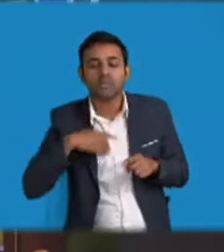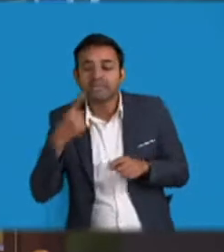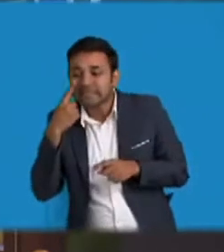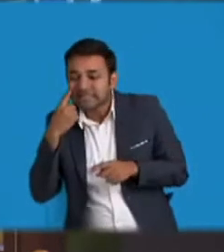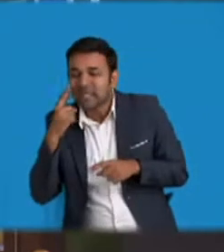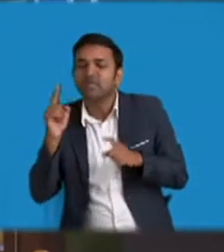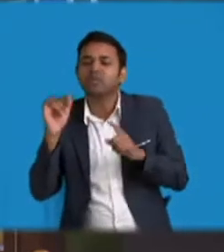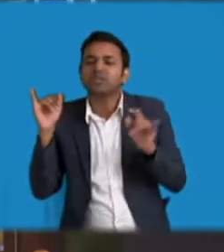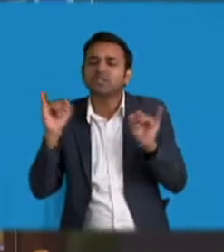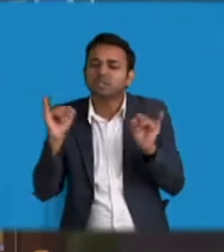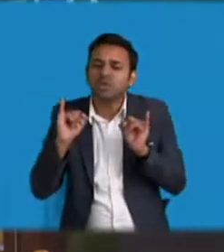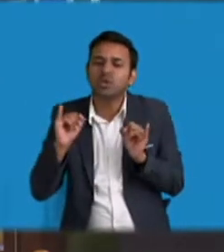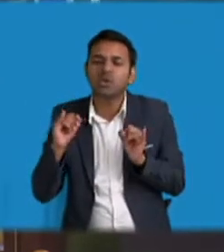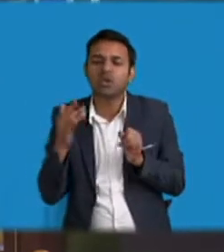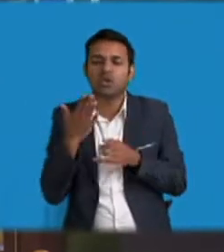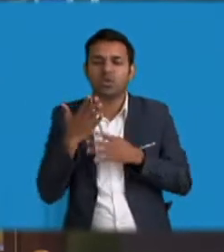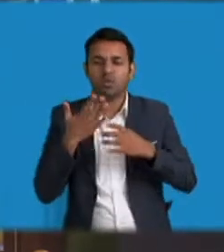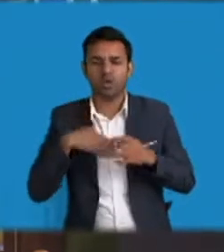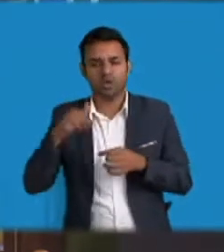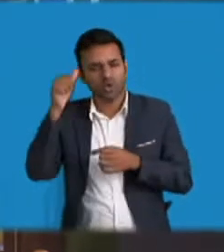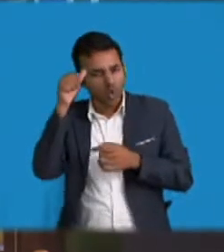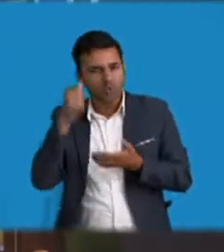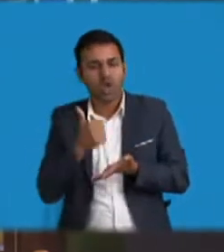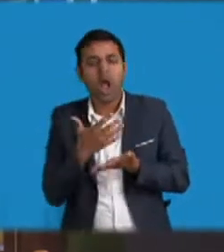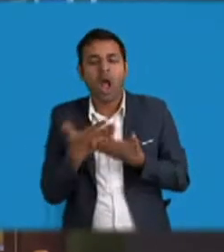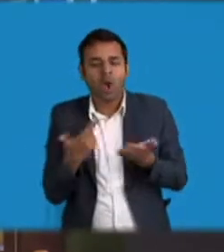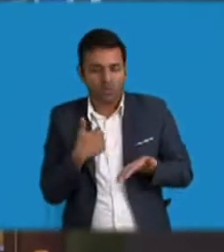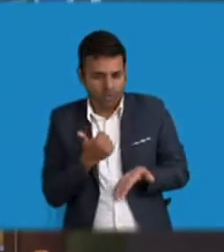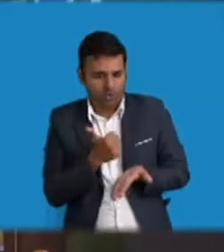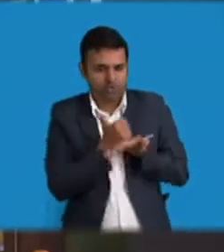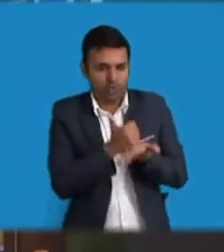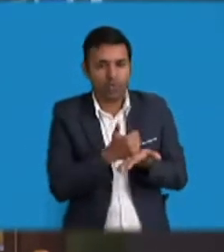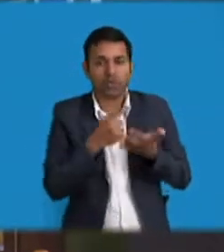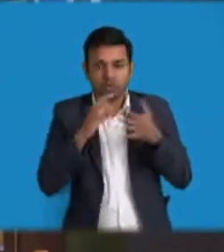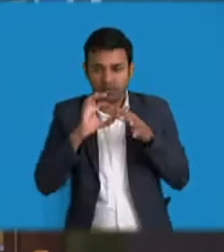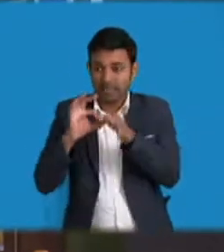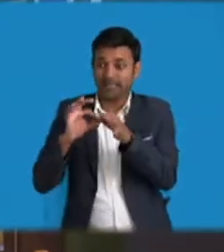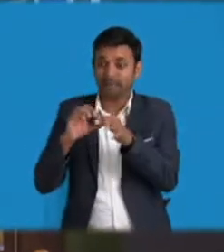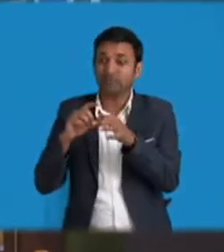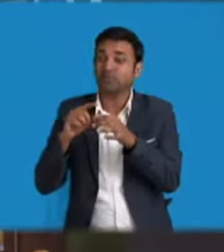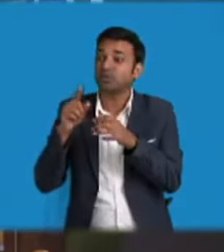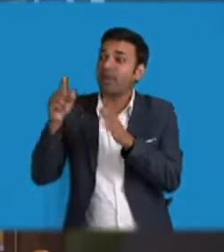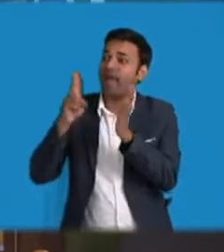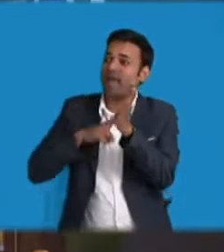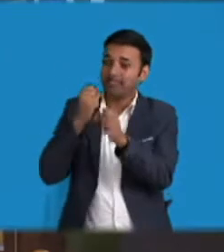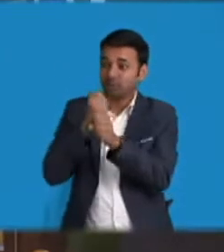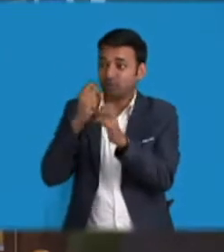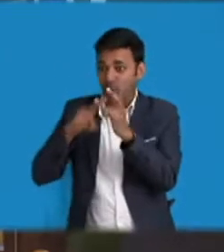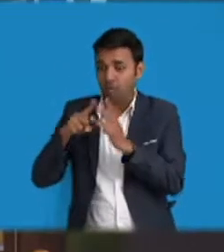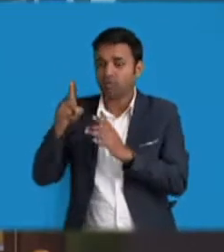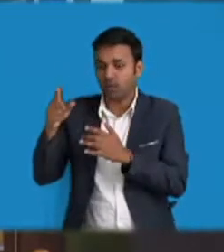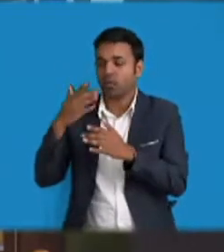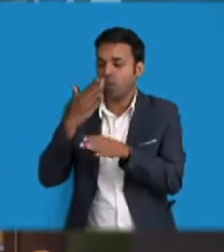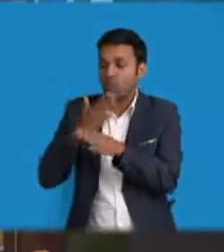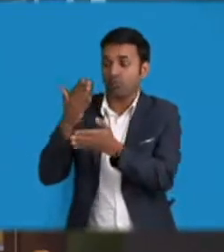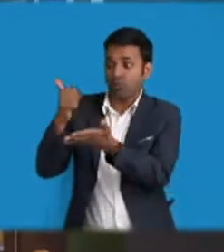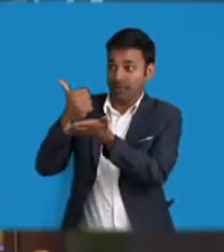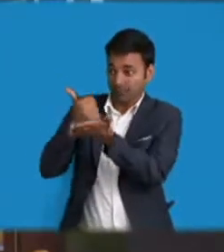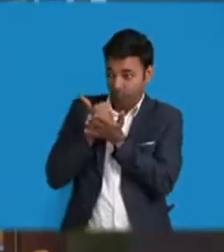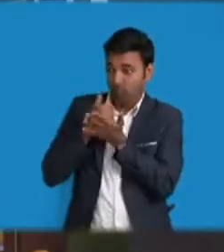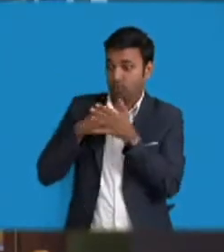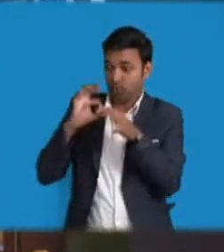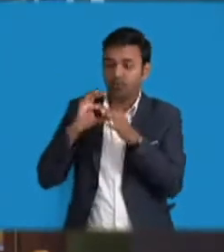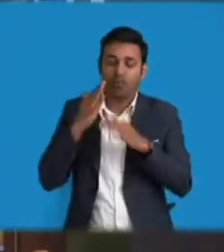them. Support them using NGOs, using our resources to bring them back to school. Whether they are not, if they're not interested in the higher education